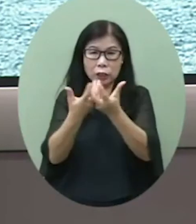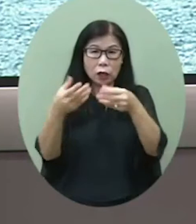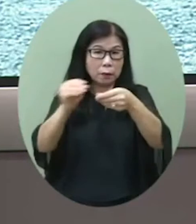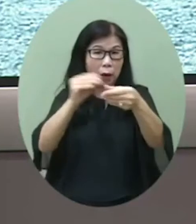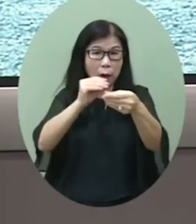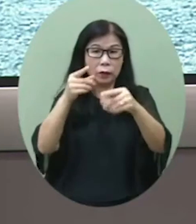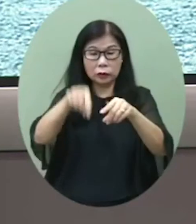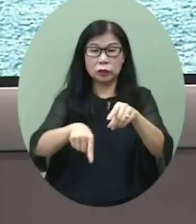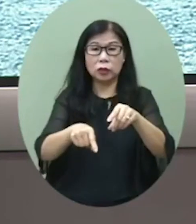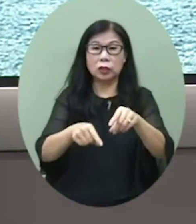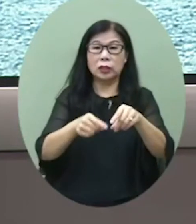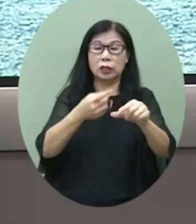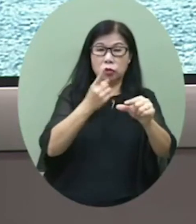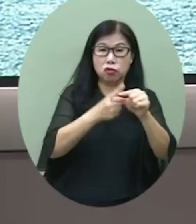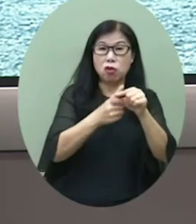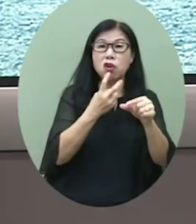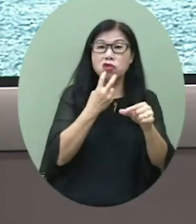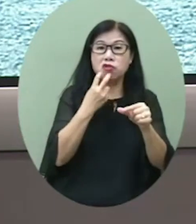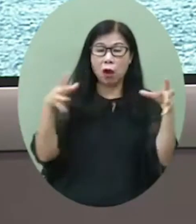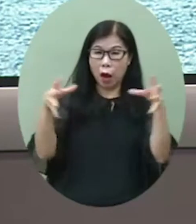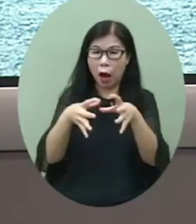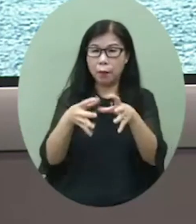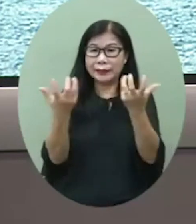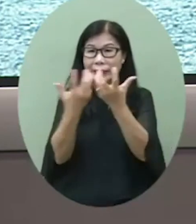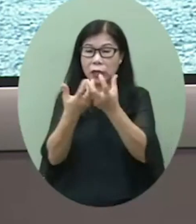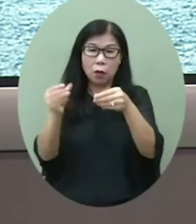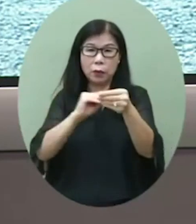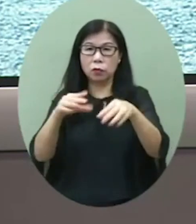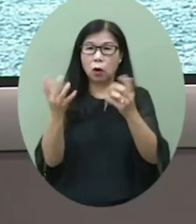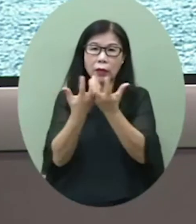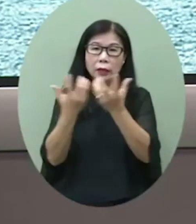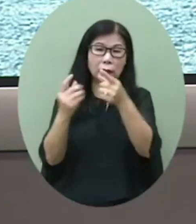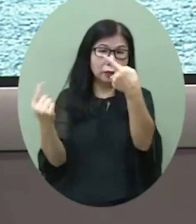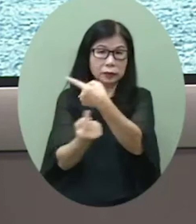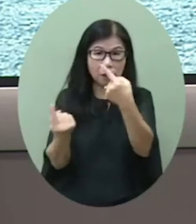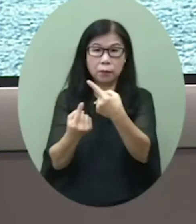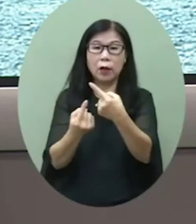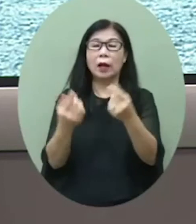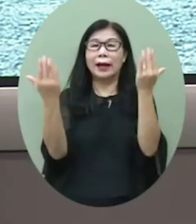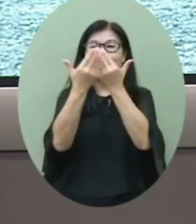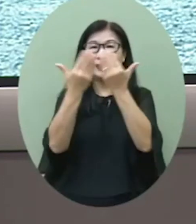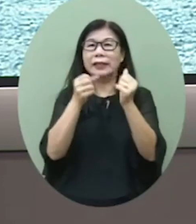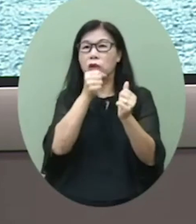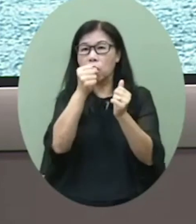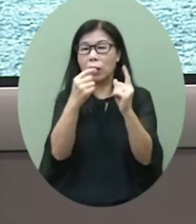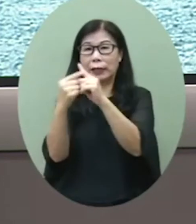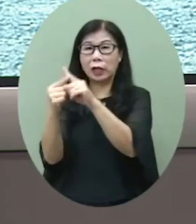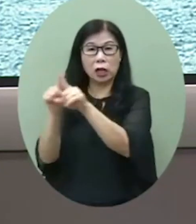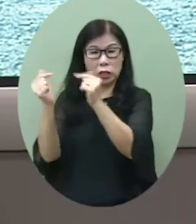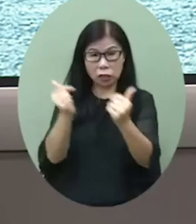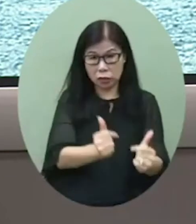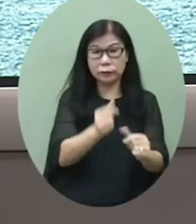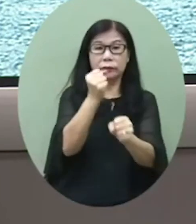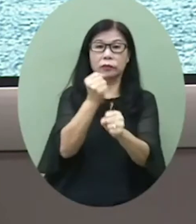2nd constituency. All the votes are taken there for counting. I understand there are close to 10,000